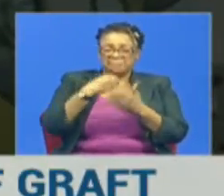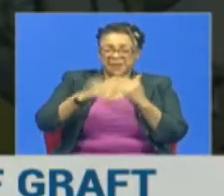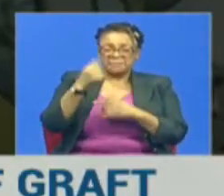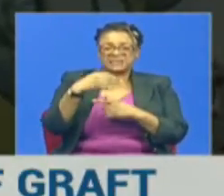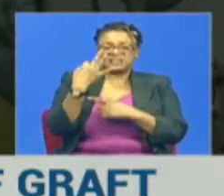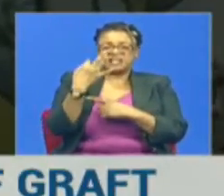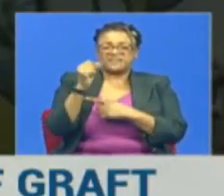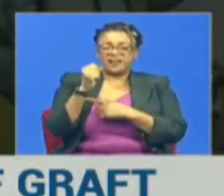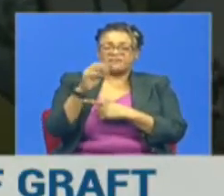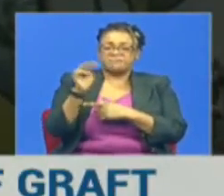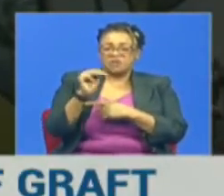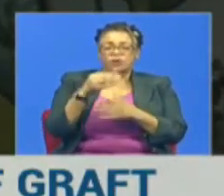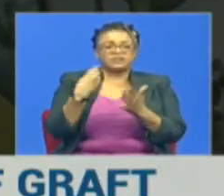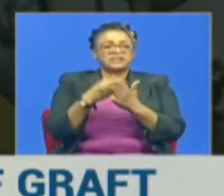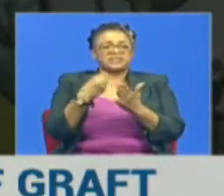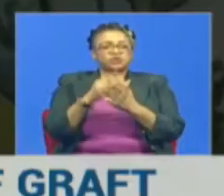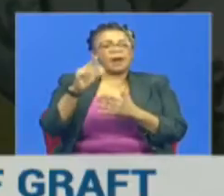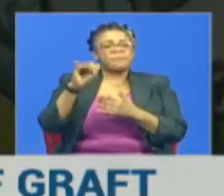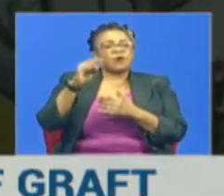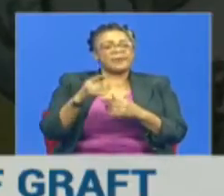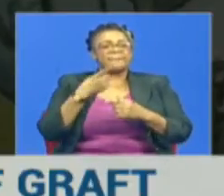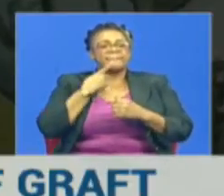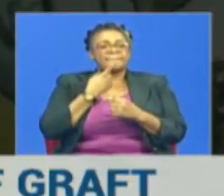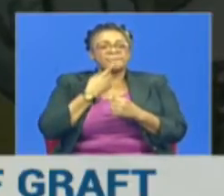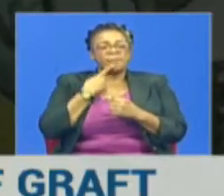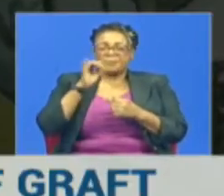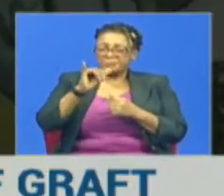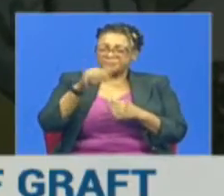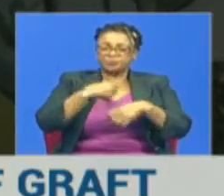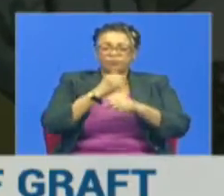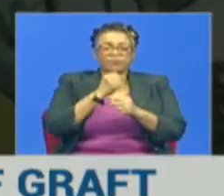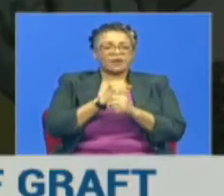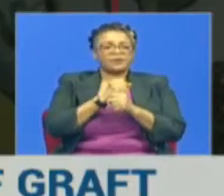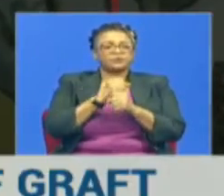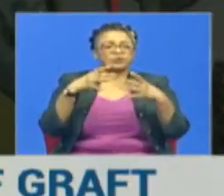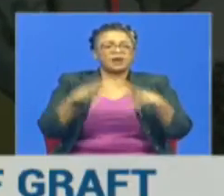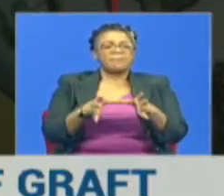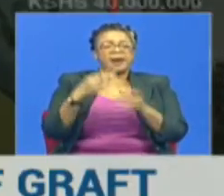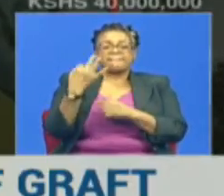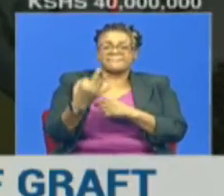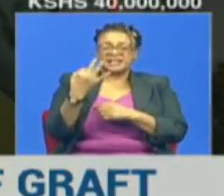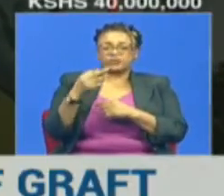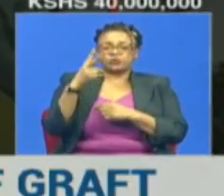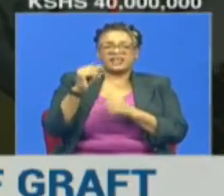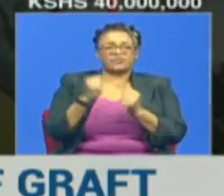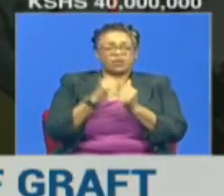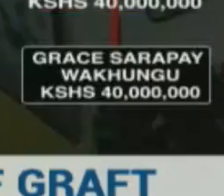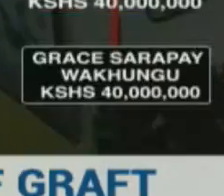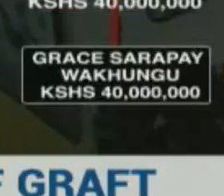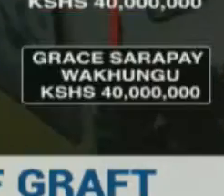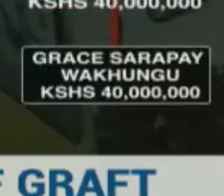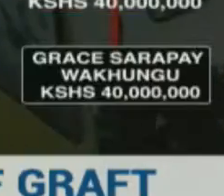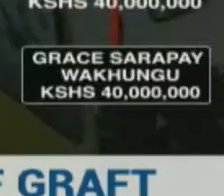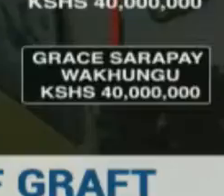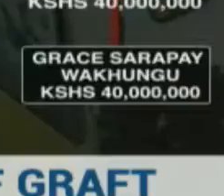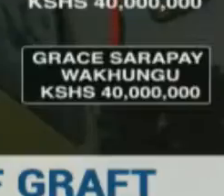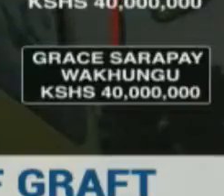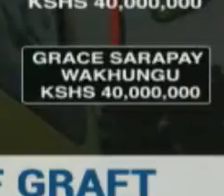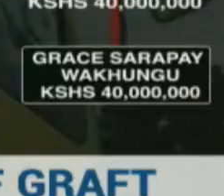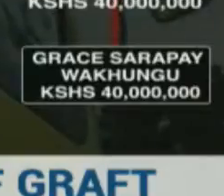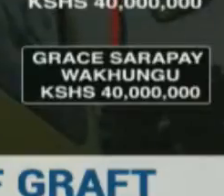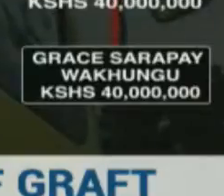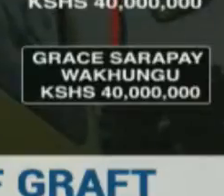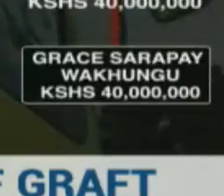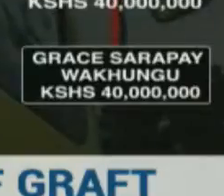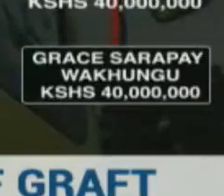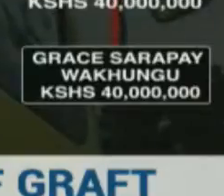million shillings to Abdullahi said to have been made to the firm on March 20, 2013. This was followed by another payment of